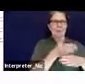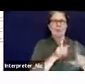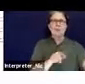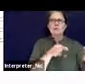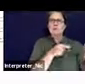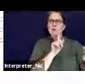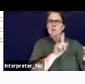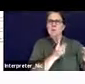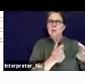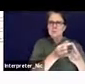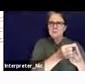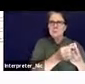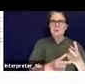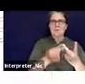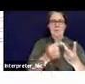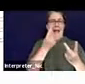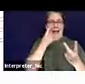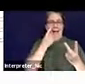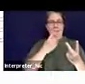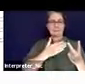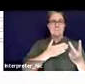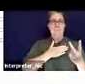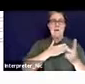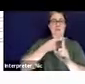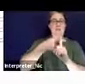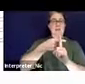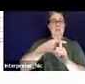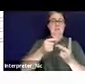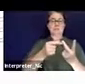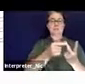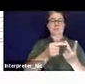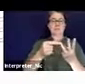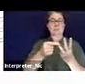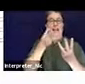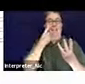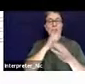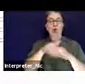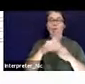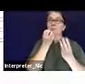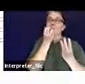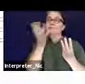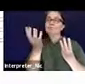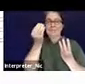going to look at my plus, we're going to look at the whole subject of disclosure, then look at applying for